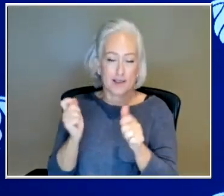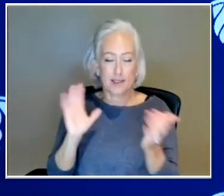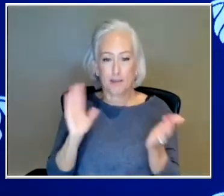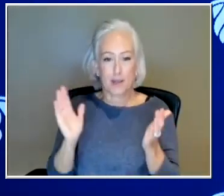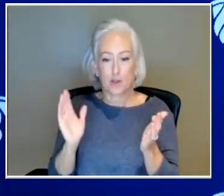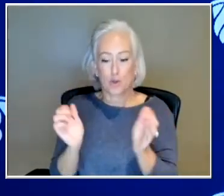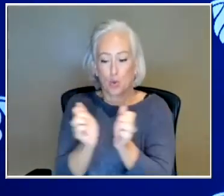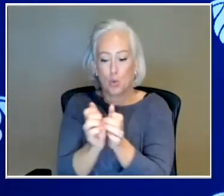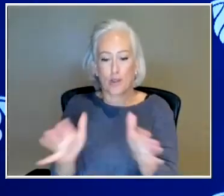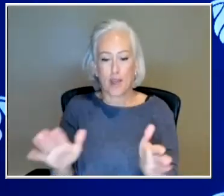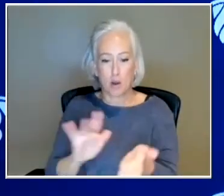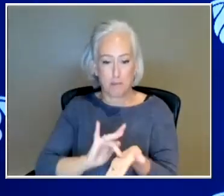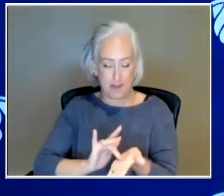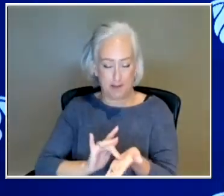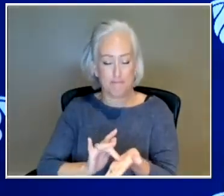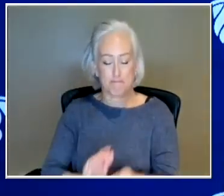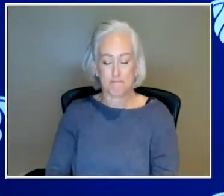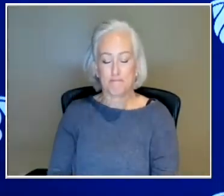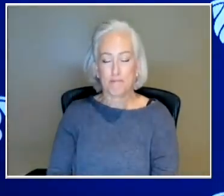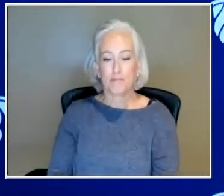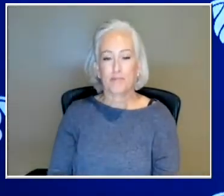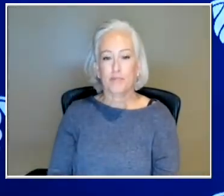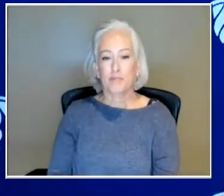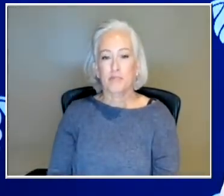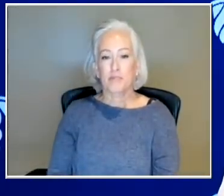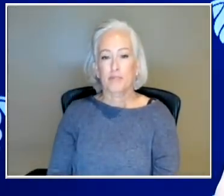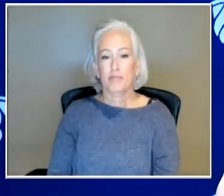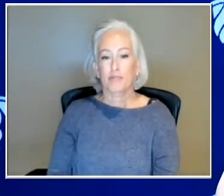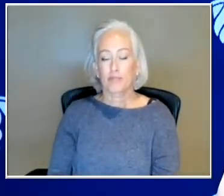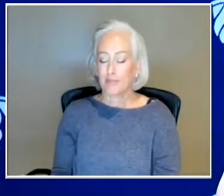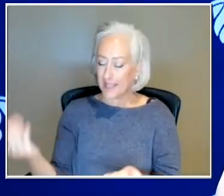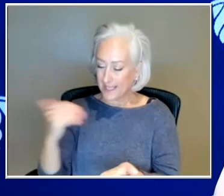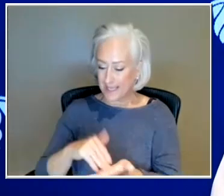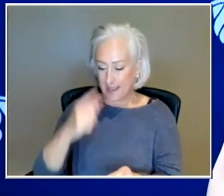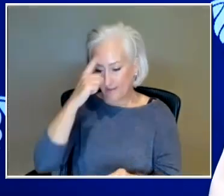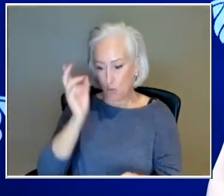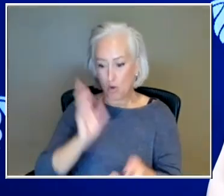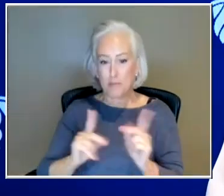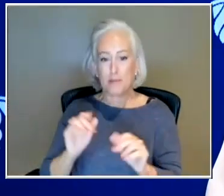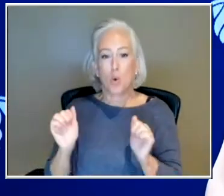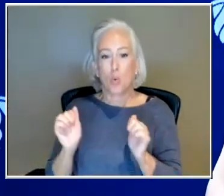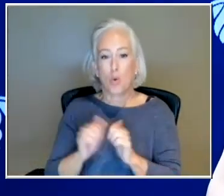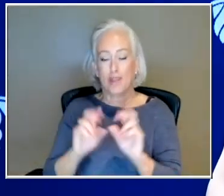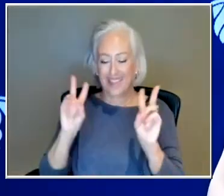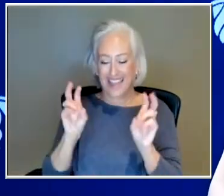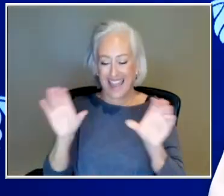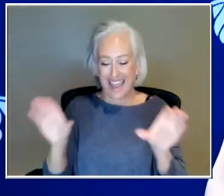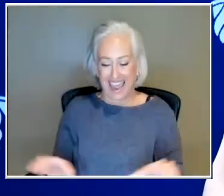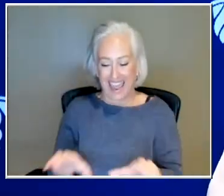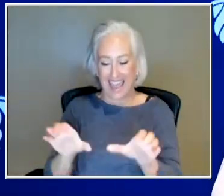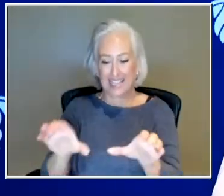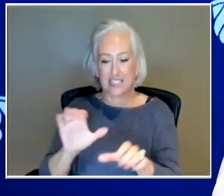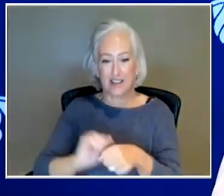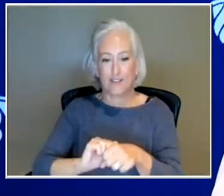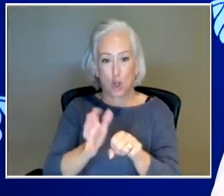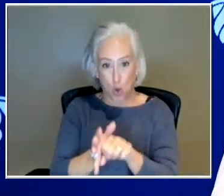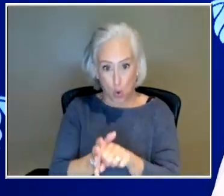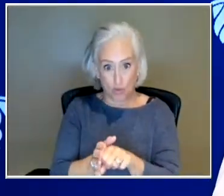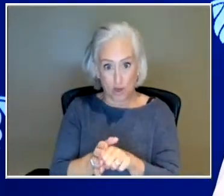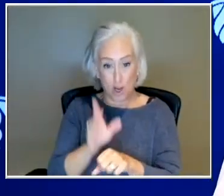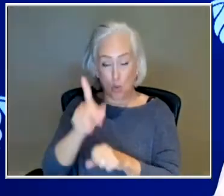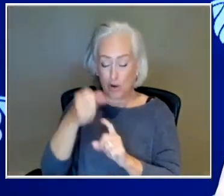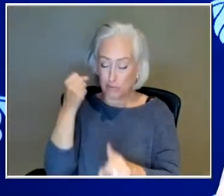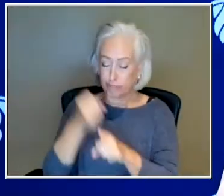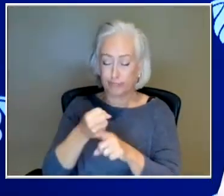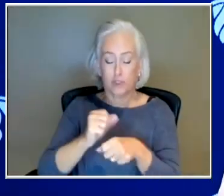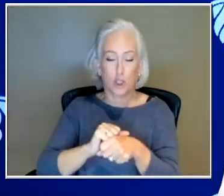gotten the antiviral. Again, this is for people who have active COVID. We know that when you get it, a lot of the early symptoms are